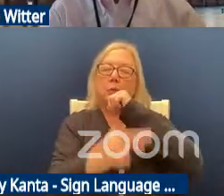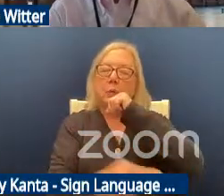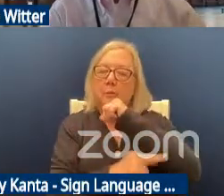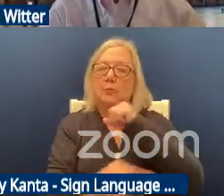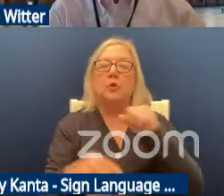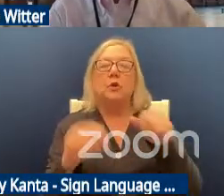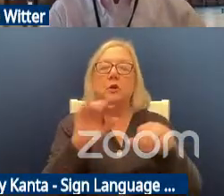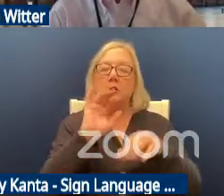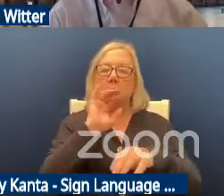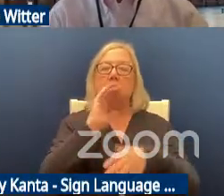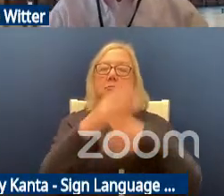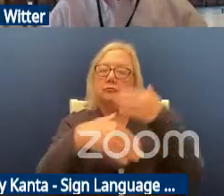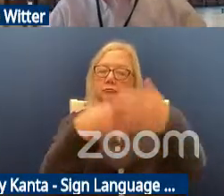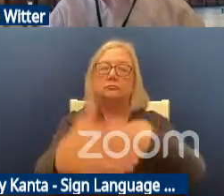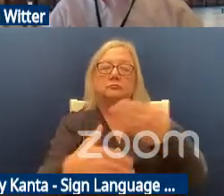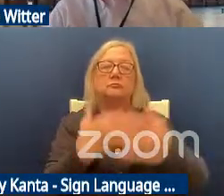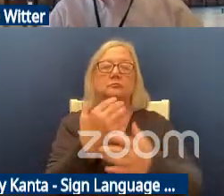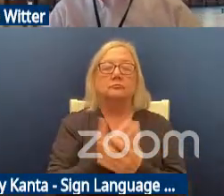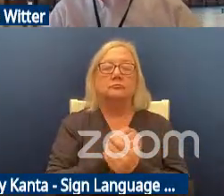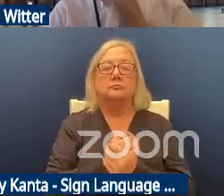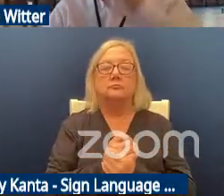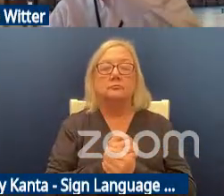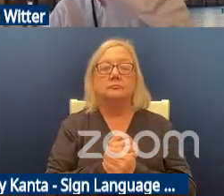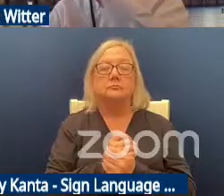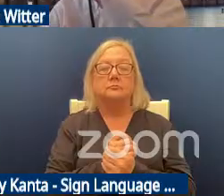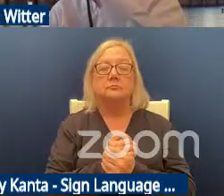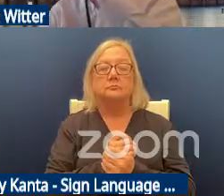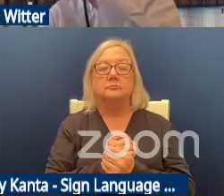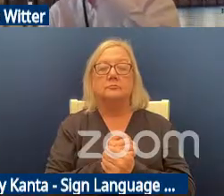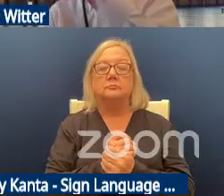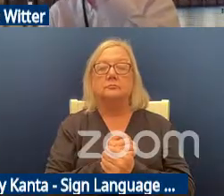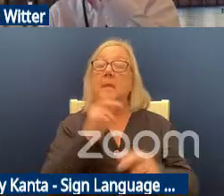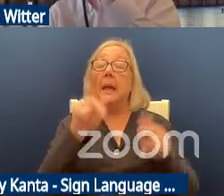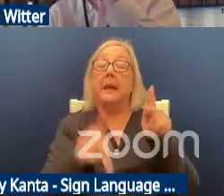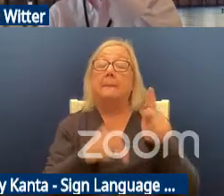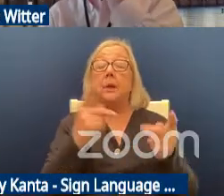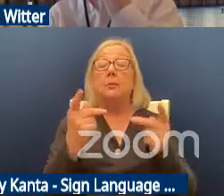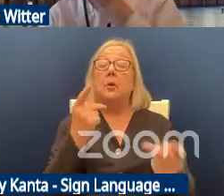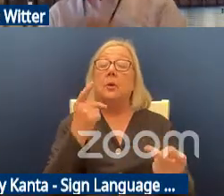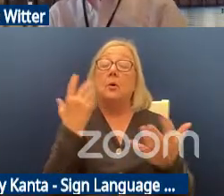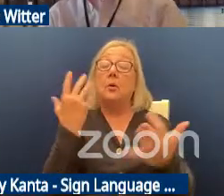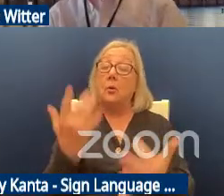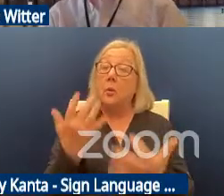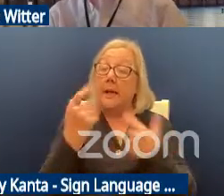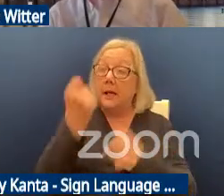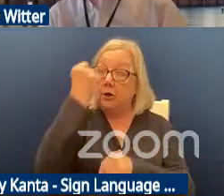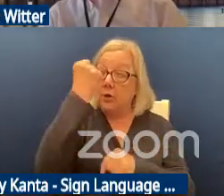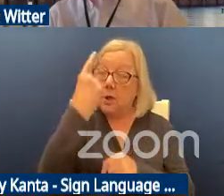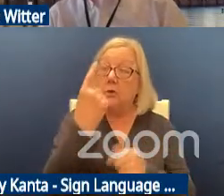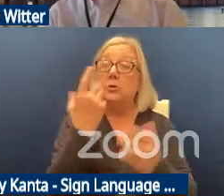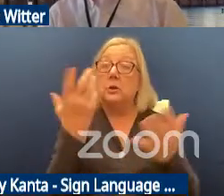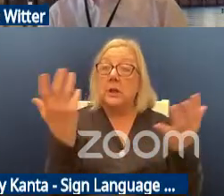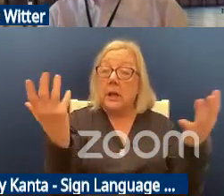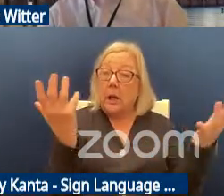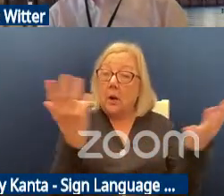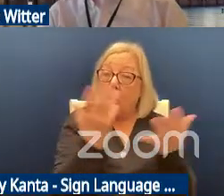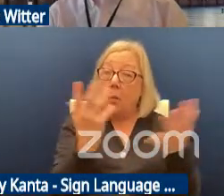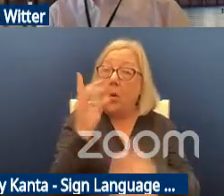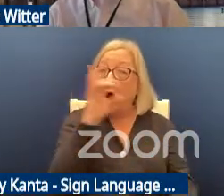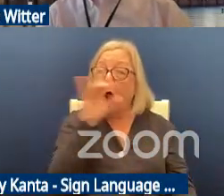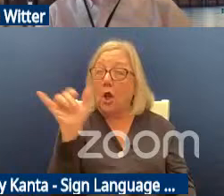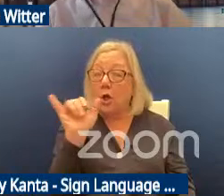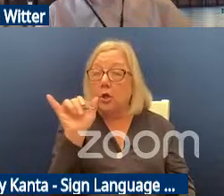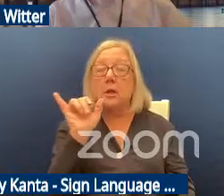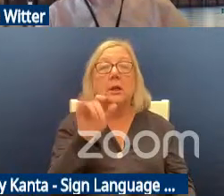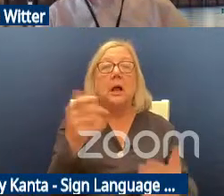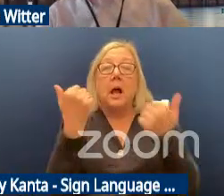you said in your report out, which is people are waiting to understand what this looks like, to envision how